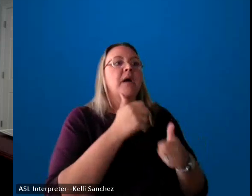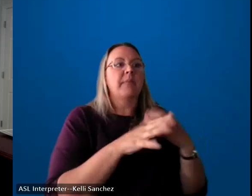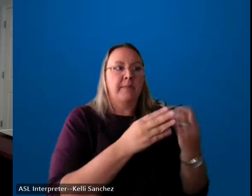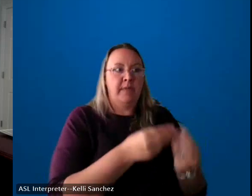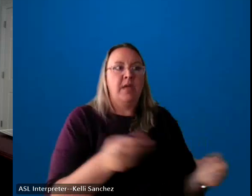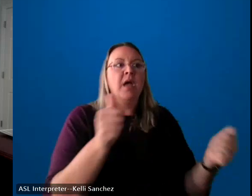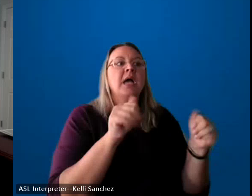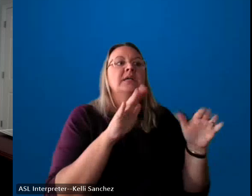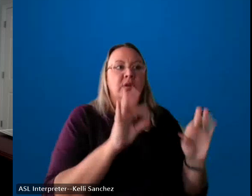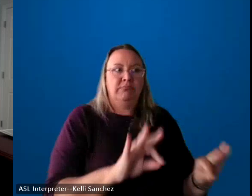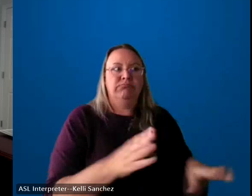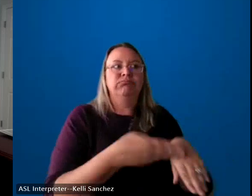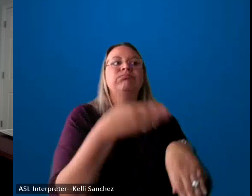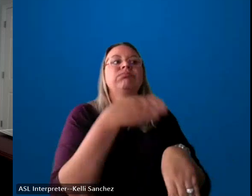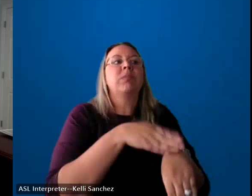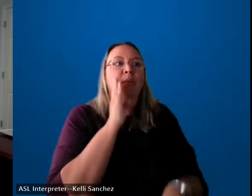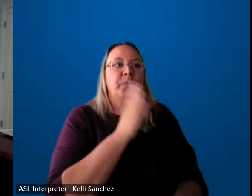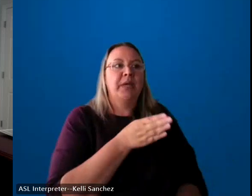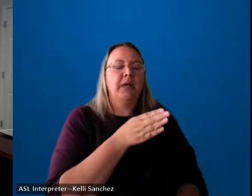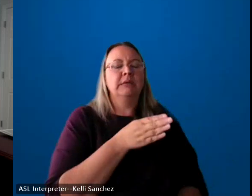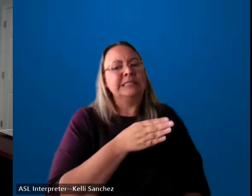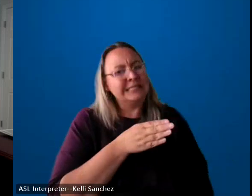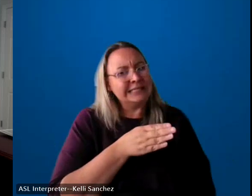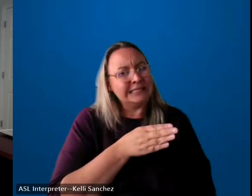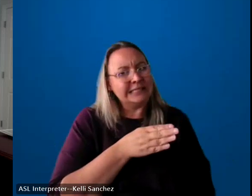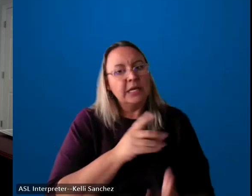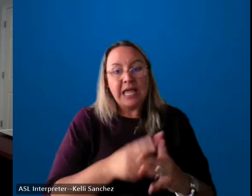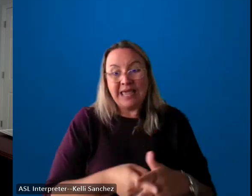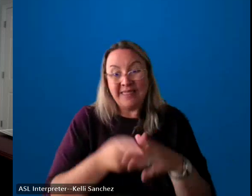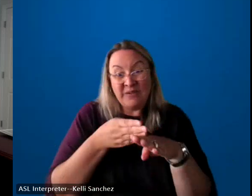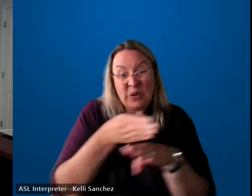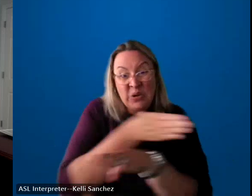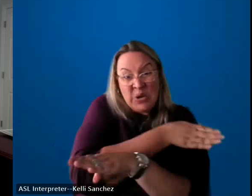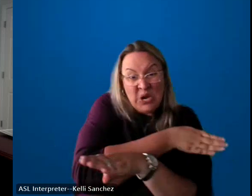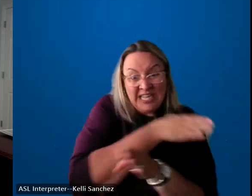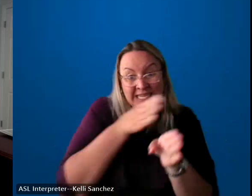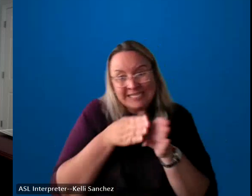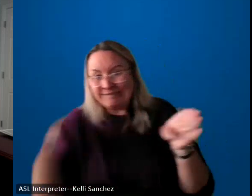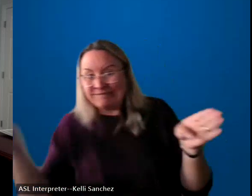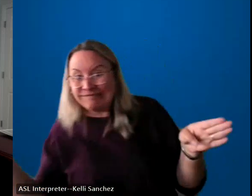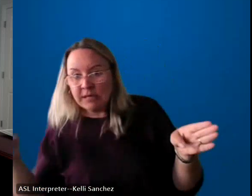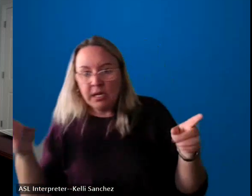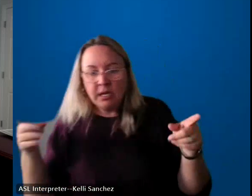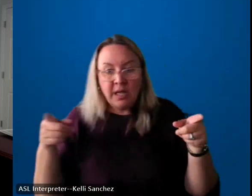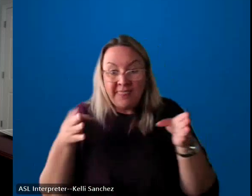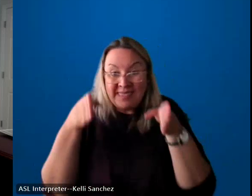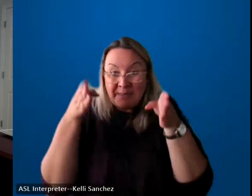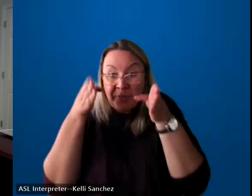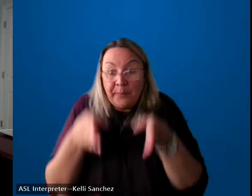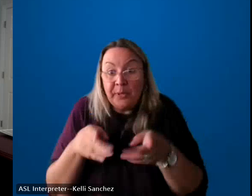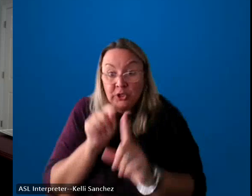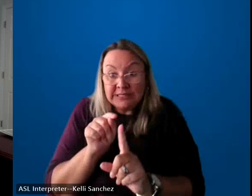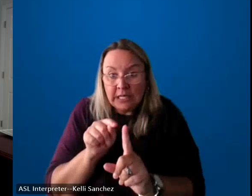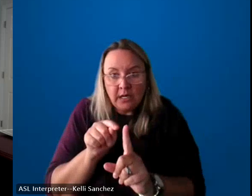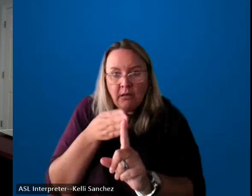be better. And both on the front end and the back end for the individual, it treats them as sort